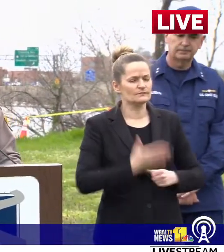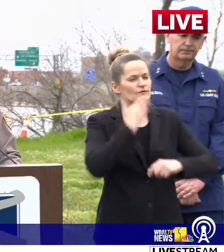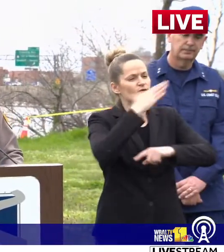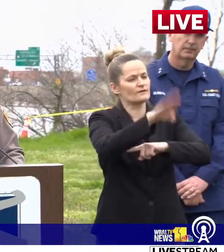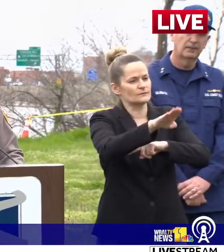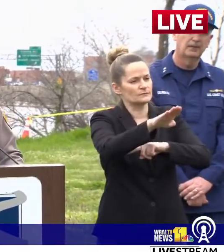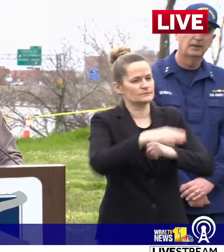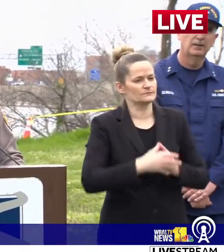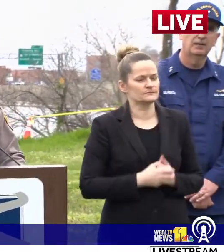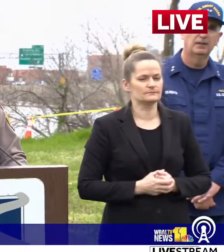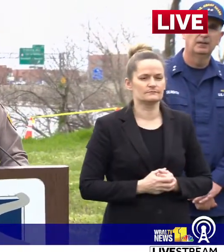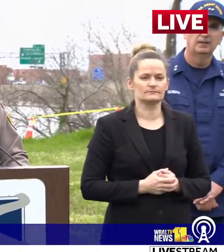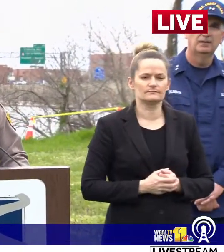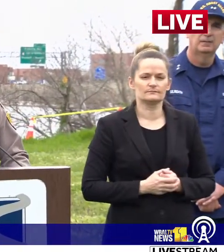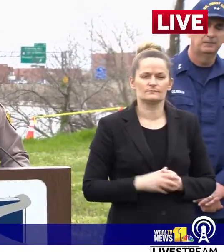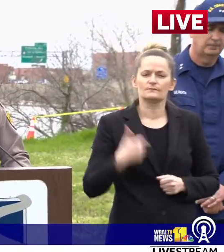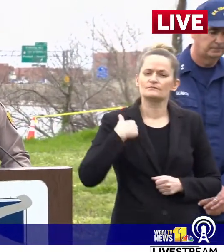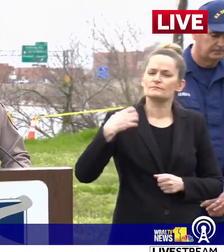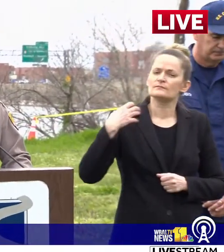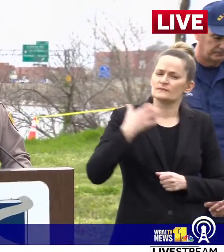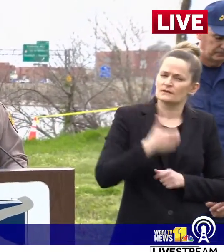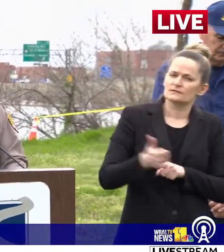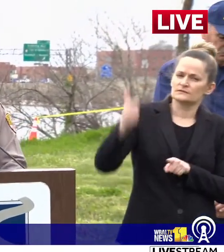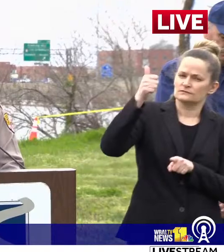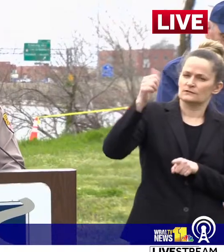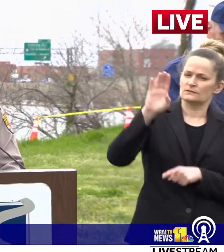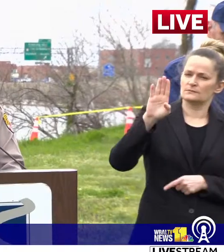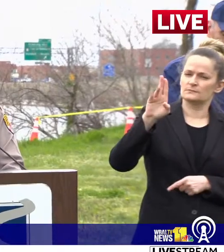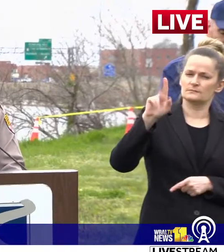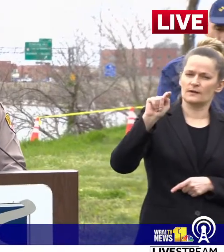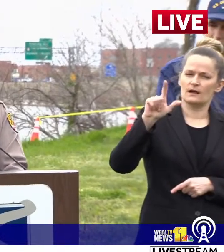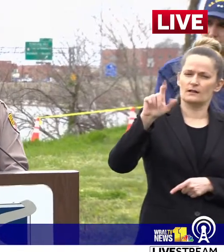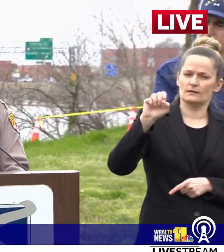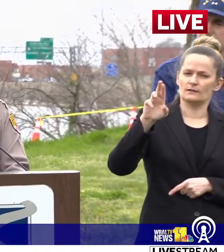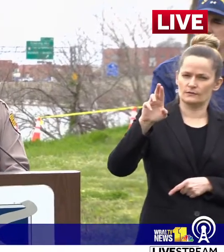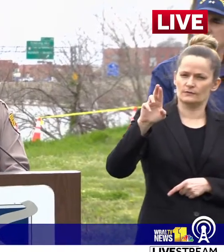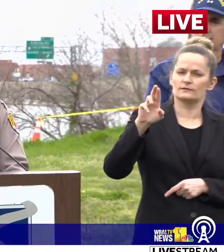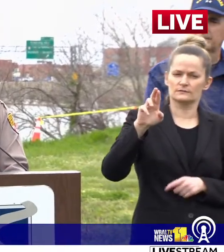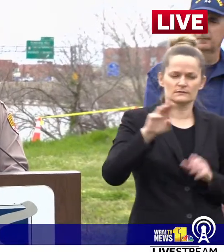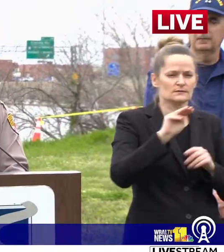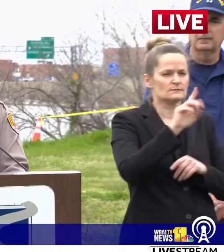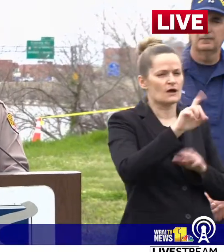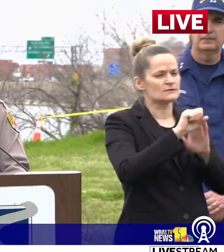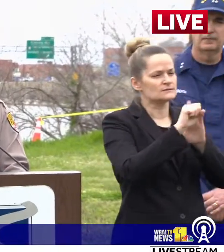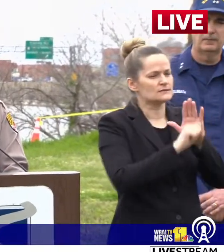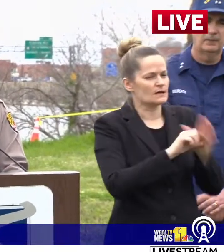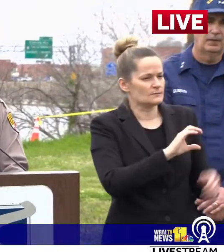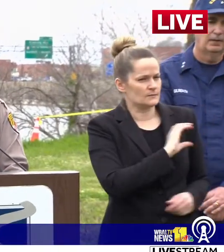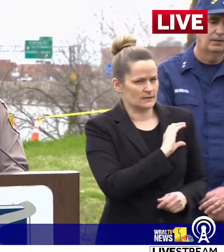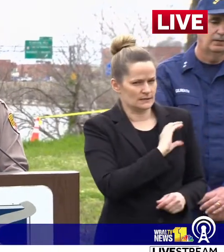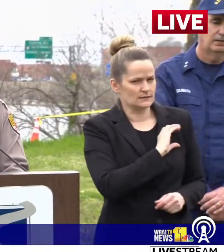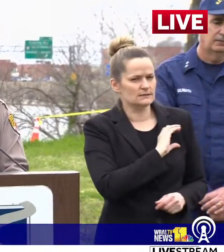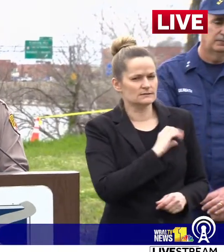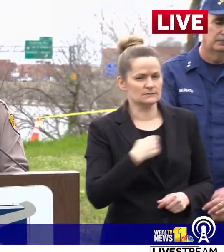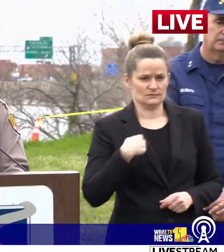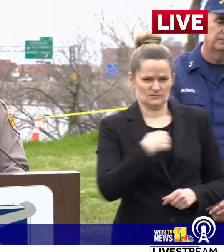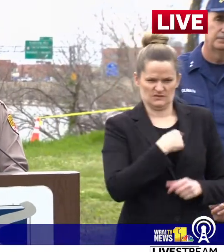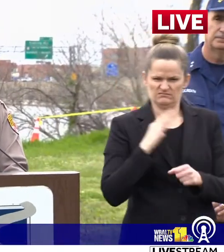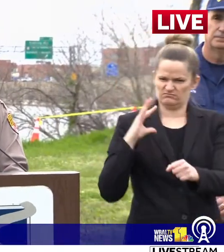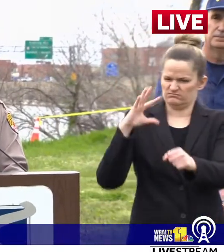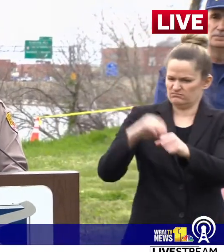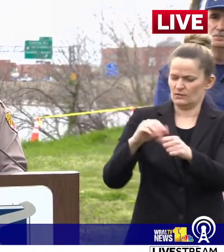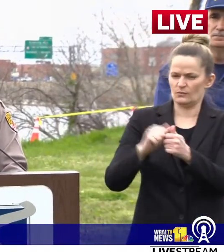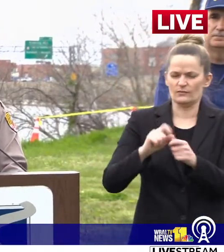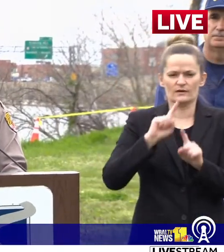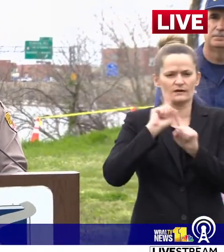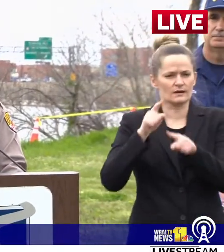Good afternoon. I'm Colonel Butler of the Maryland State Police. The Maryland State Police continue to be an active part of the unified command. As Governor